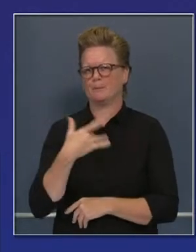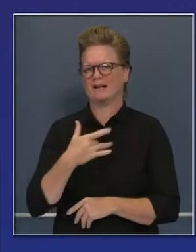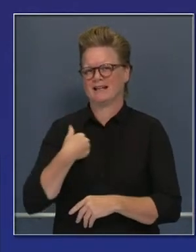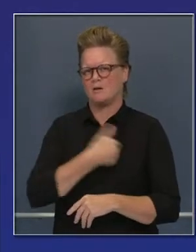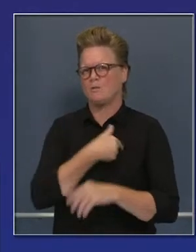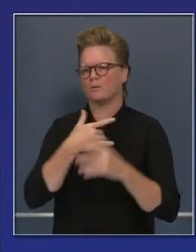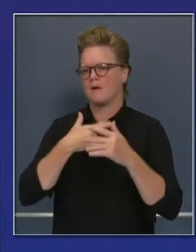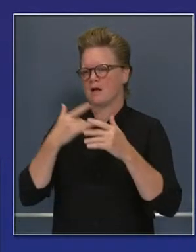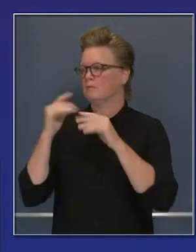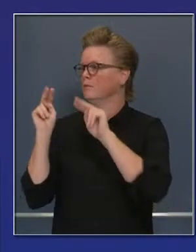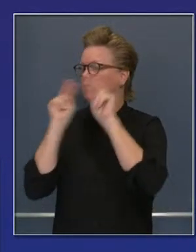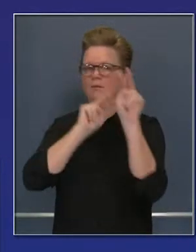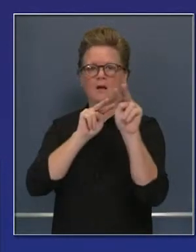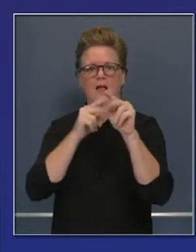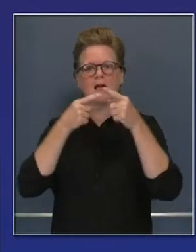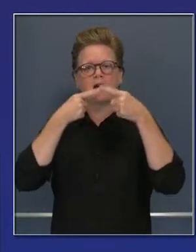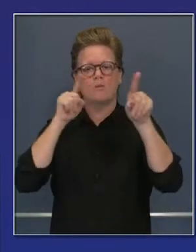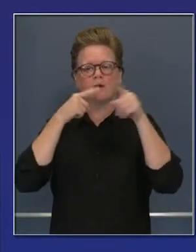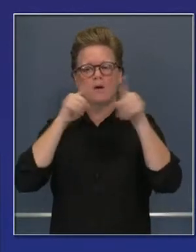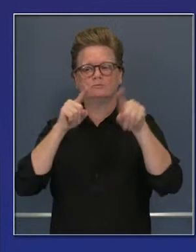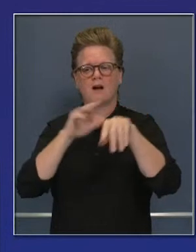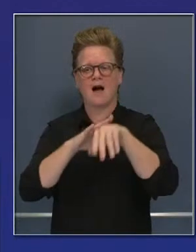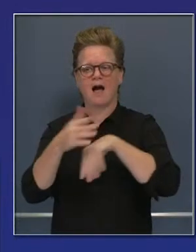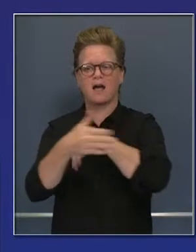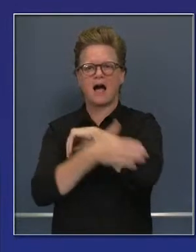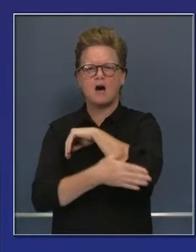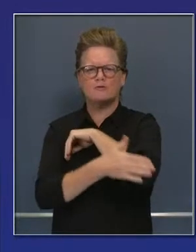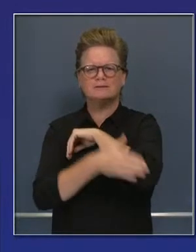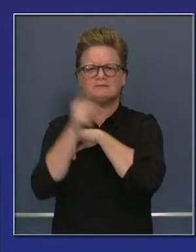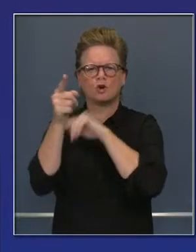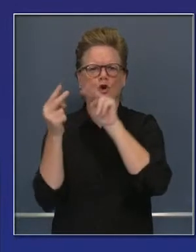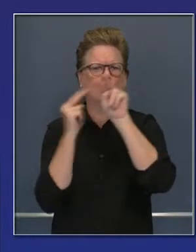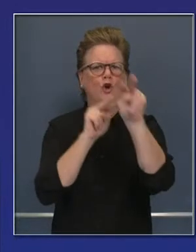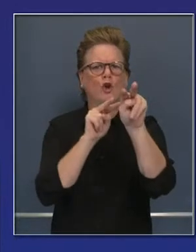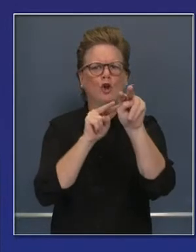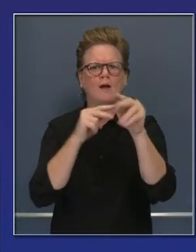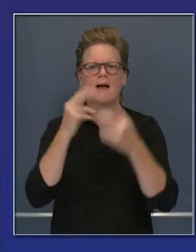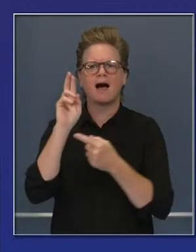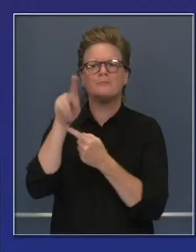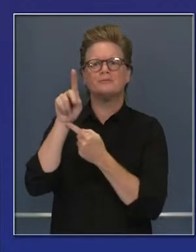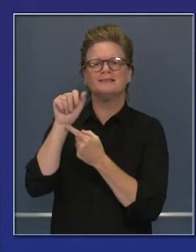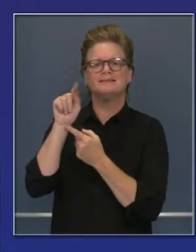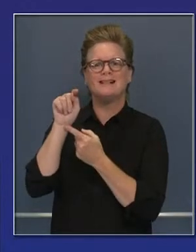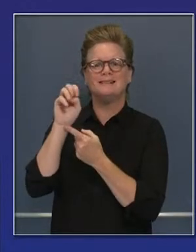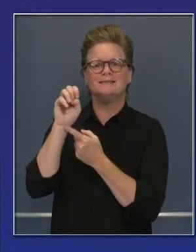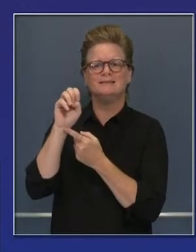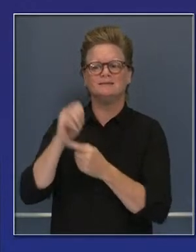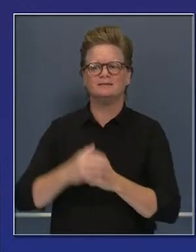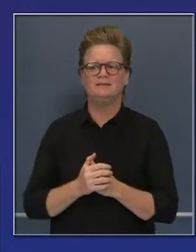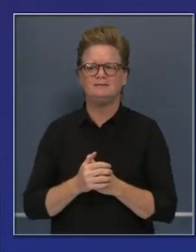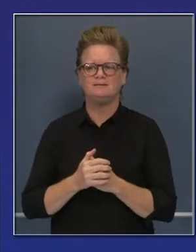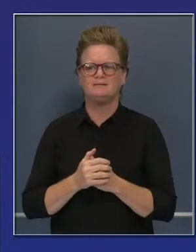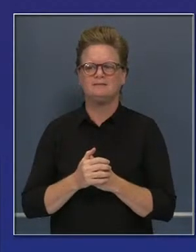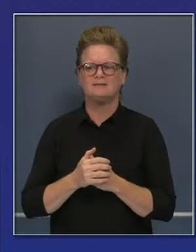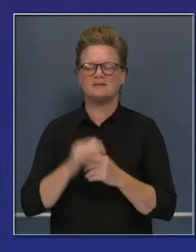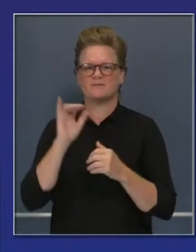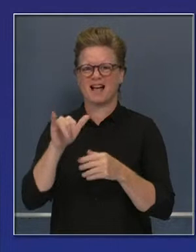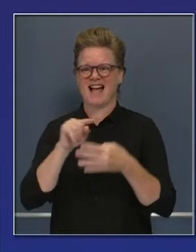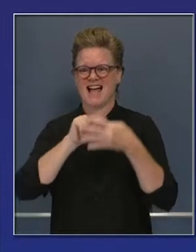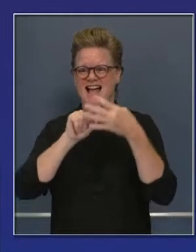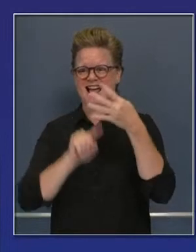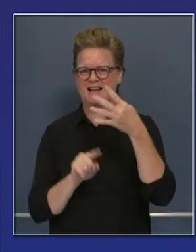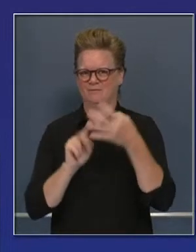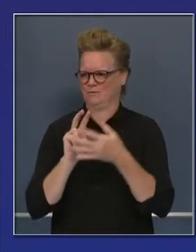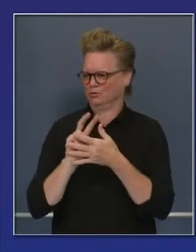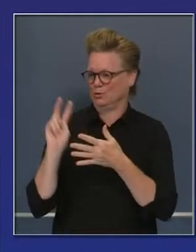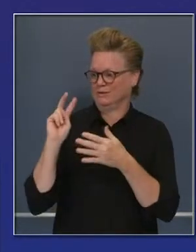are relative to these tiers. Last week, or 2 Fridays ago, we announced the official first